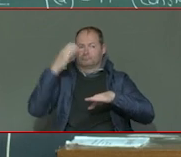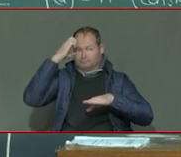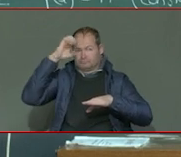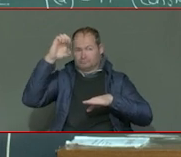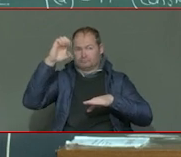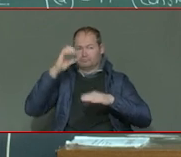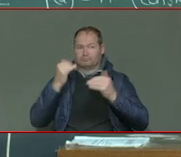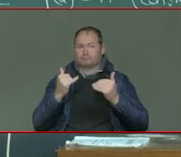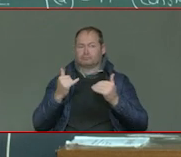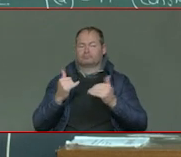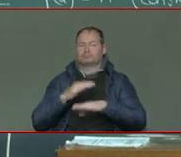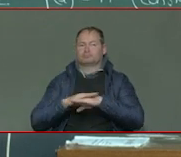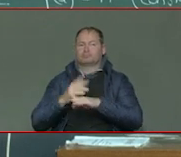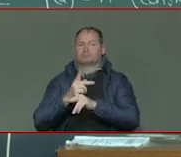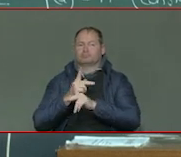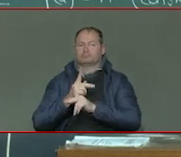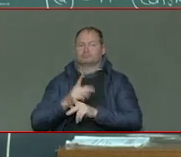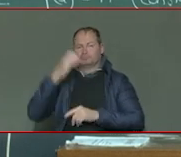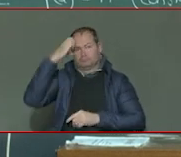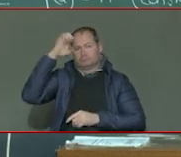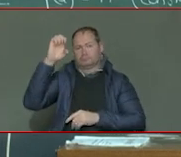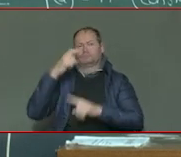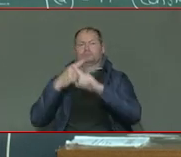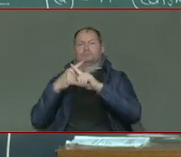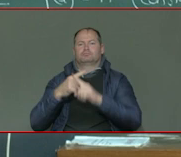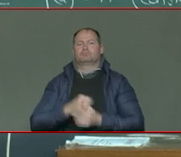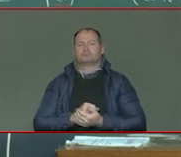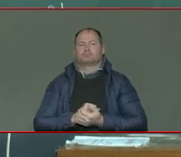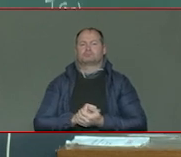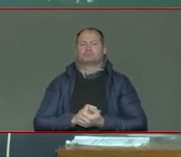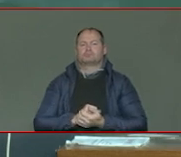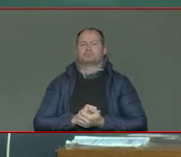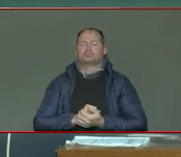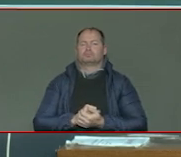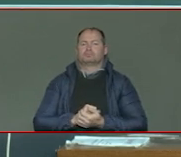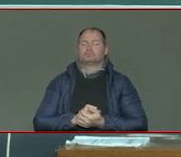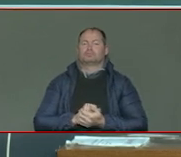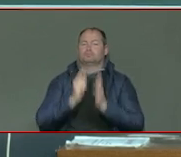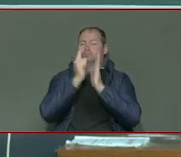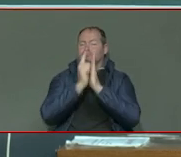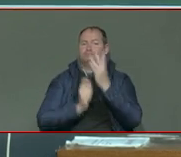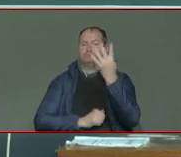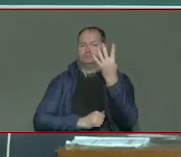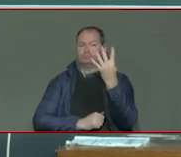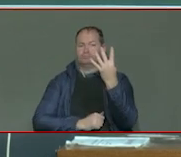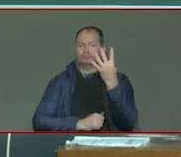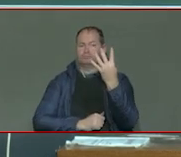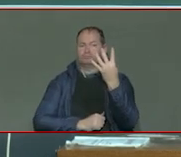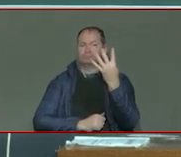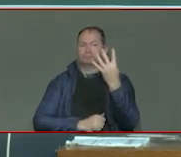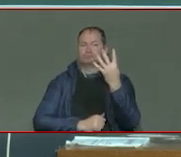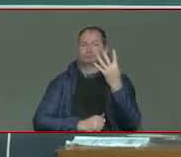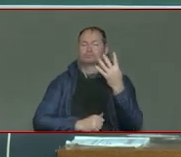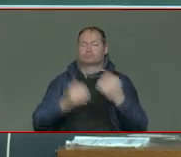raised to exponent, keep the base, multiply the exponent. The other one is anything to the power of naught is